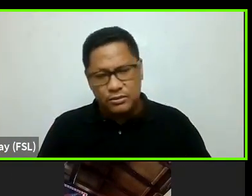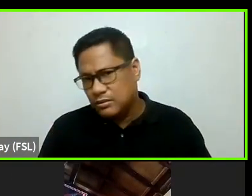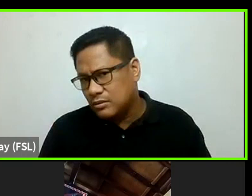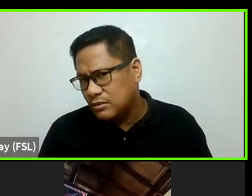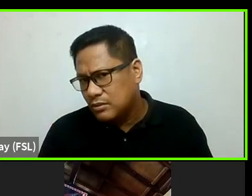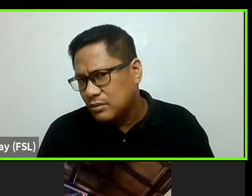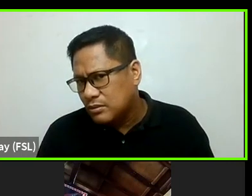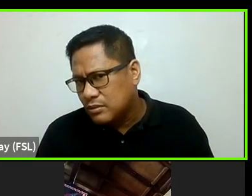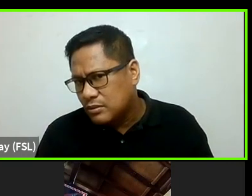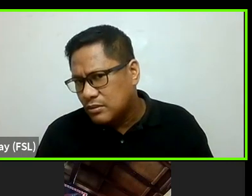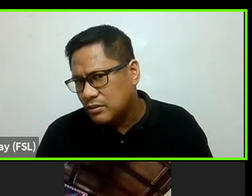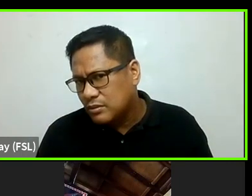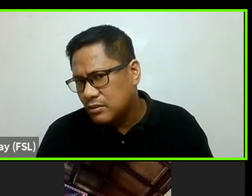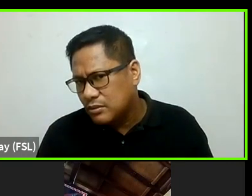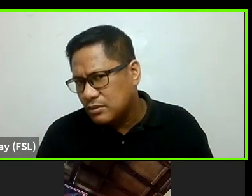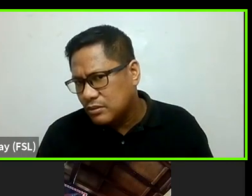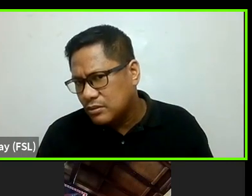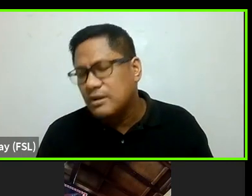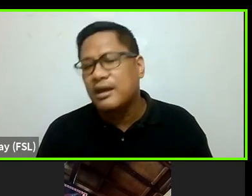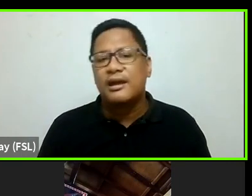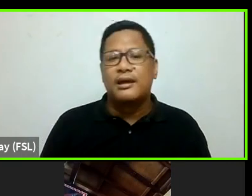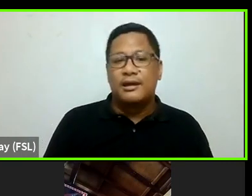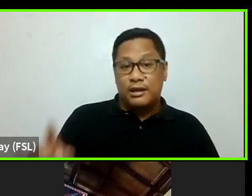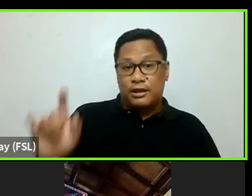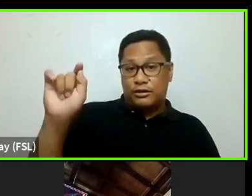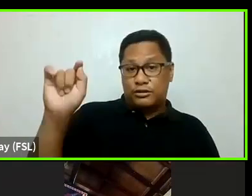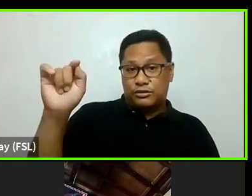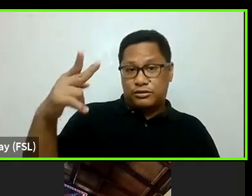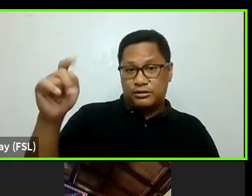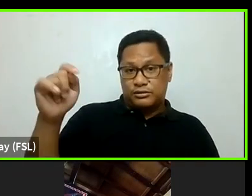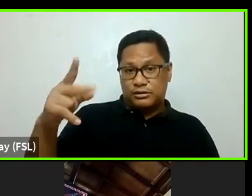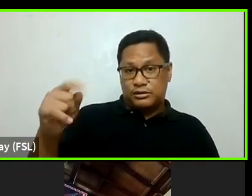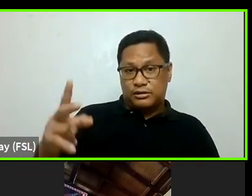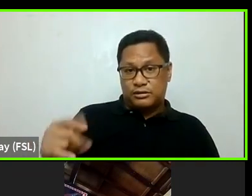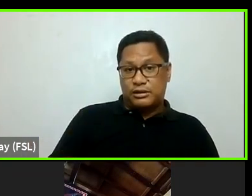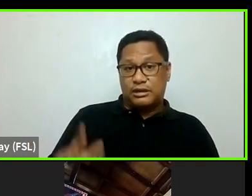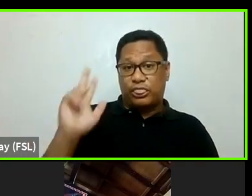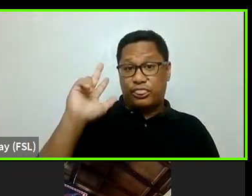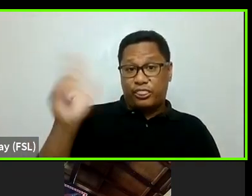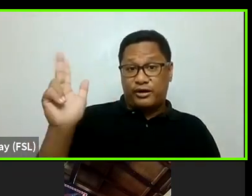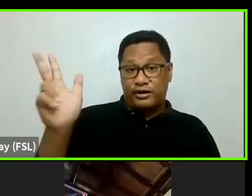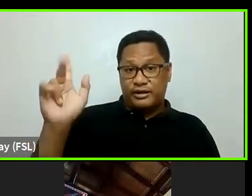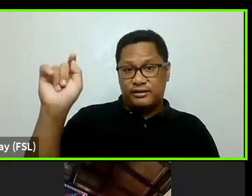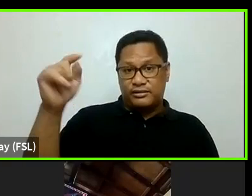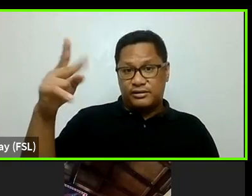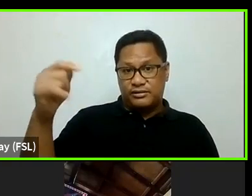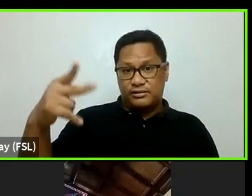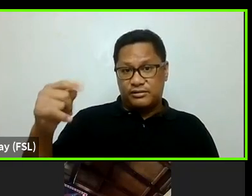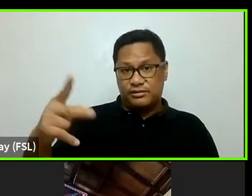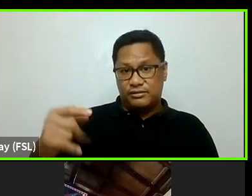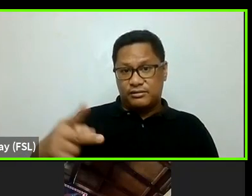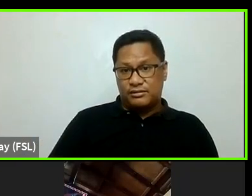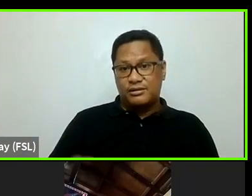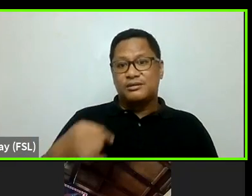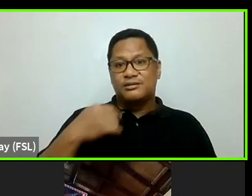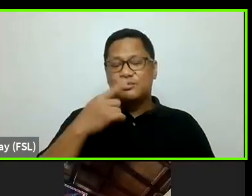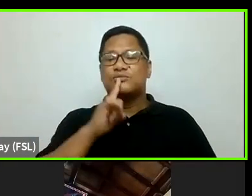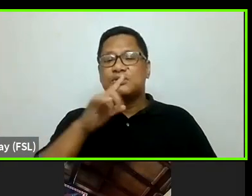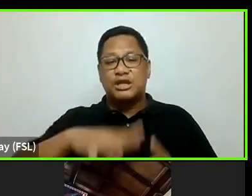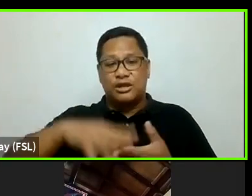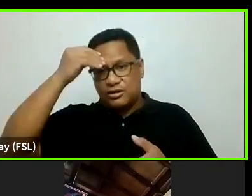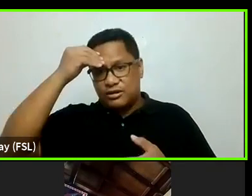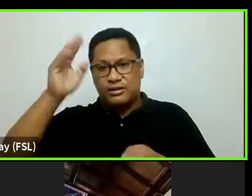within 30 weeks, okay, within 30 weeks, we'll try to learn as much as we can about